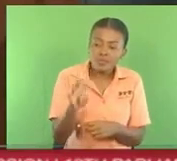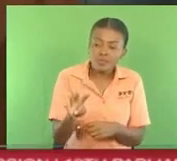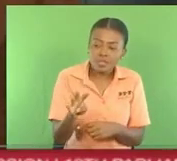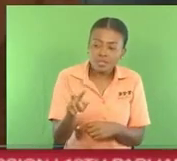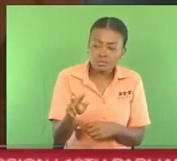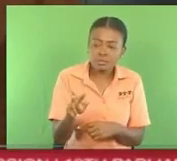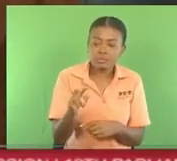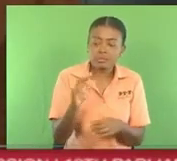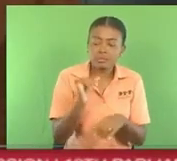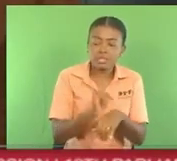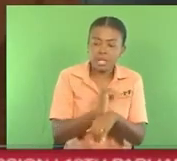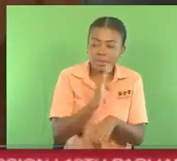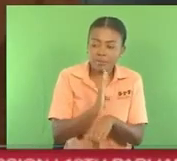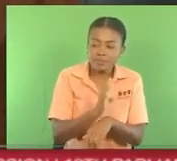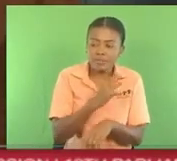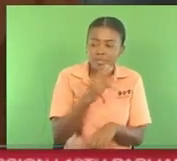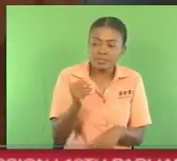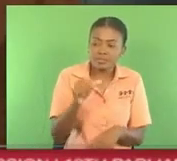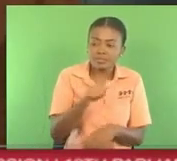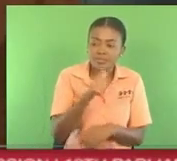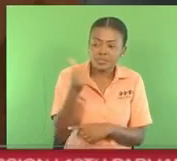other operational jobs,